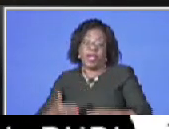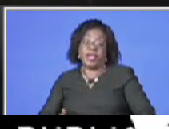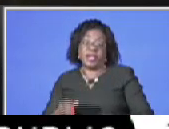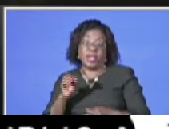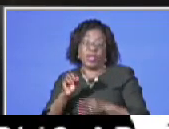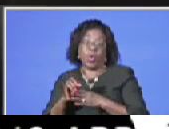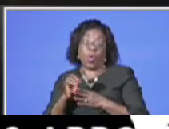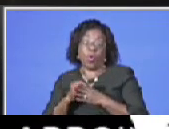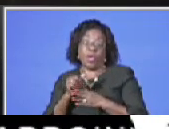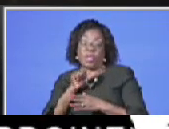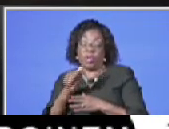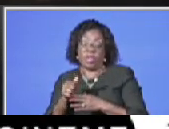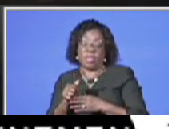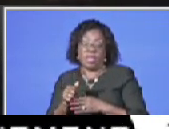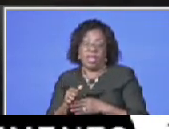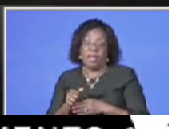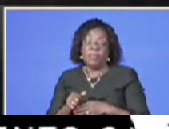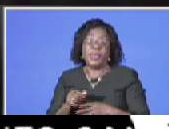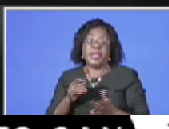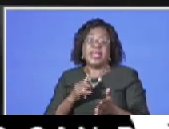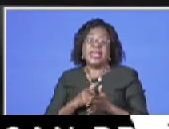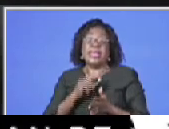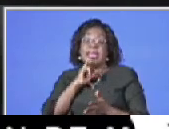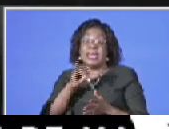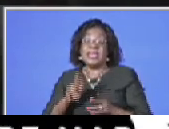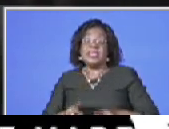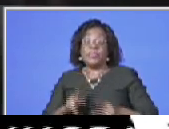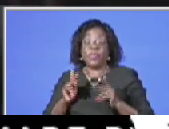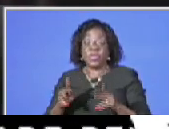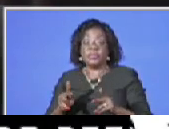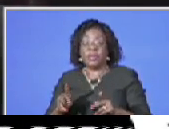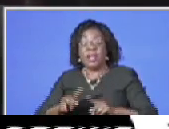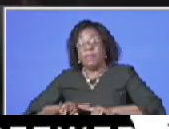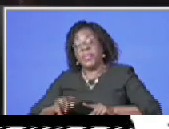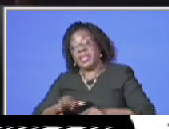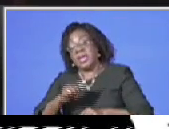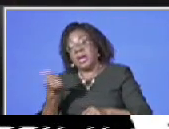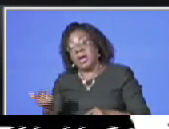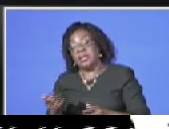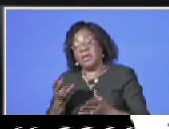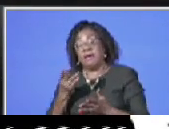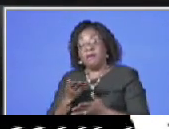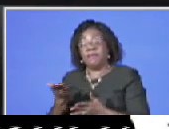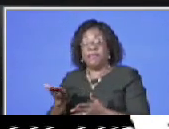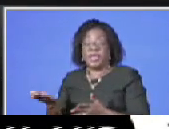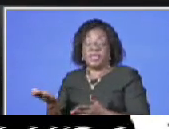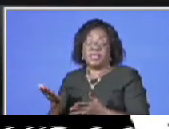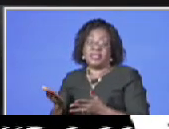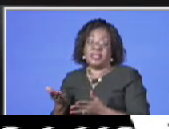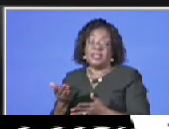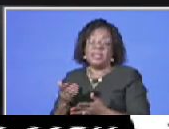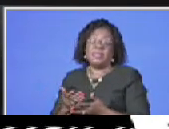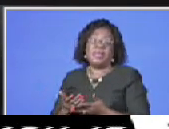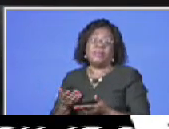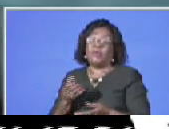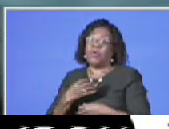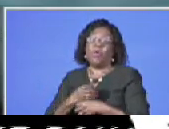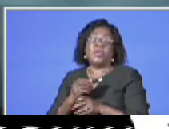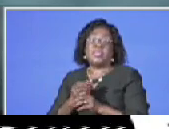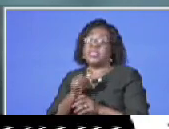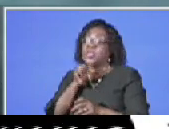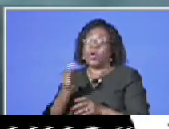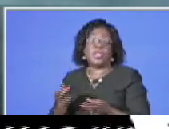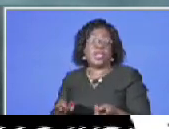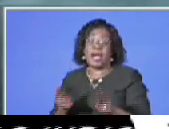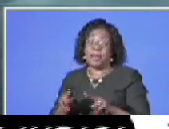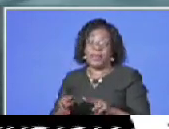might be correct. But it's possible, but also there are other factors that might suggest that it's not going to happen as well. You